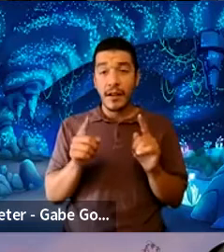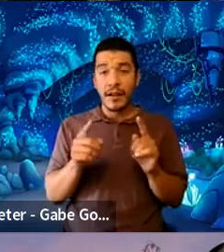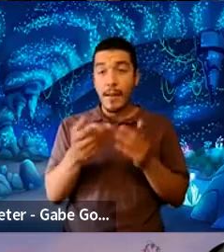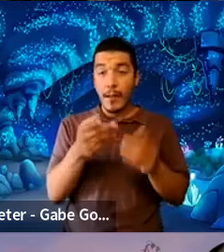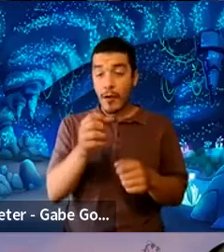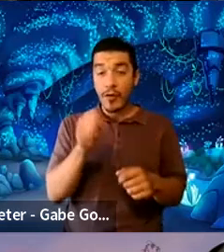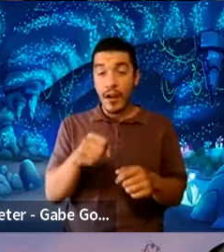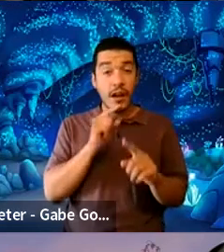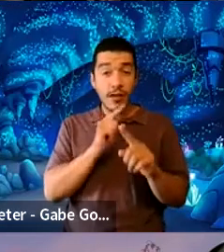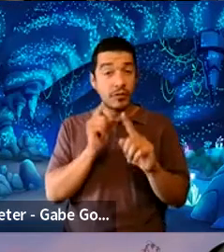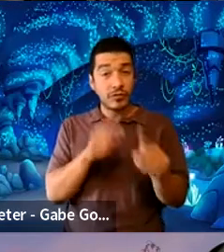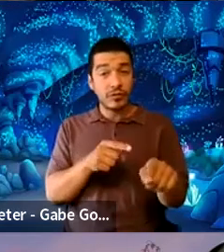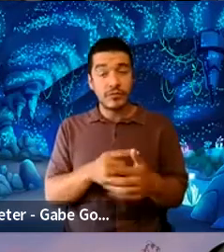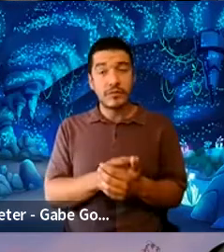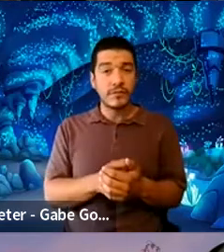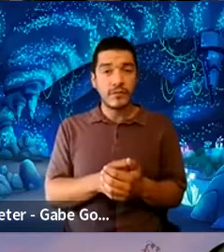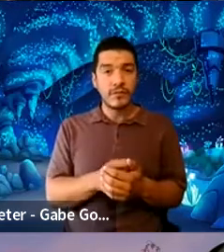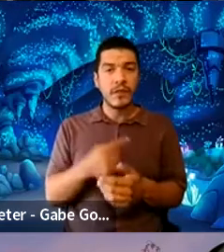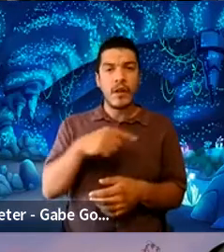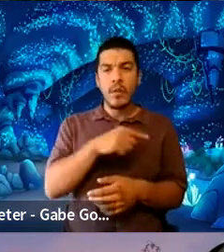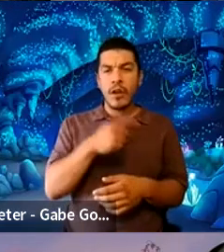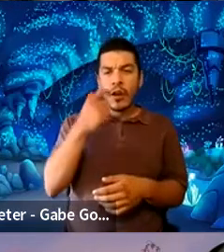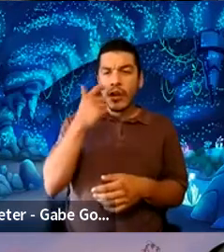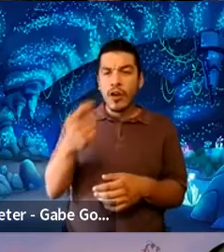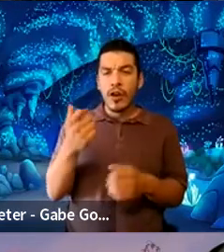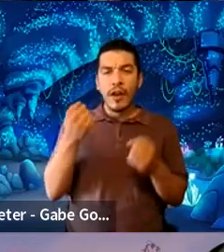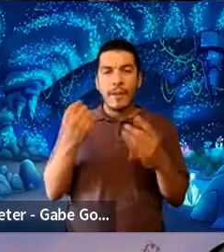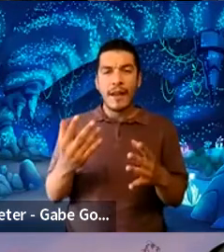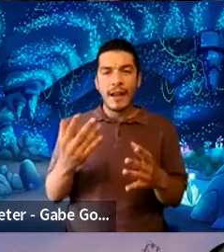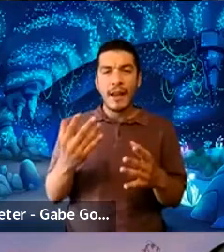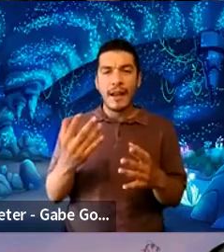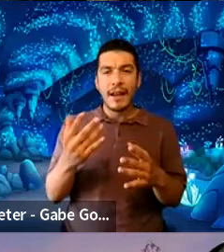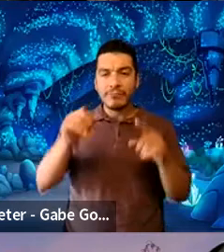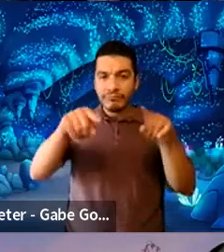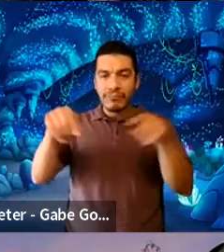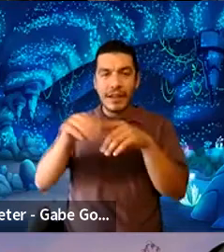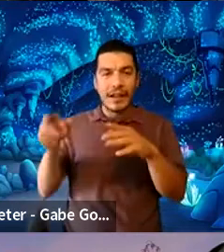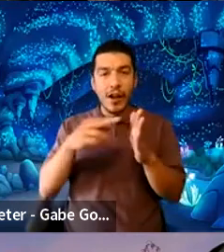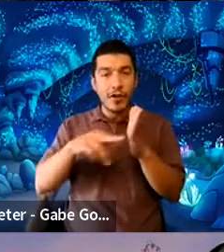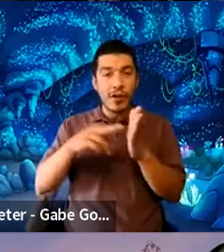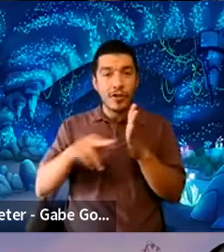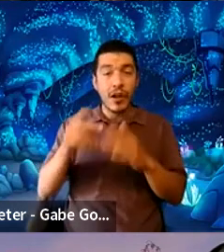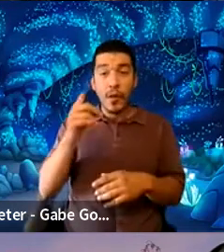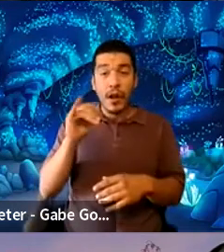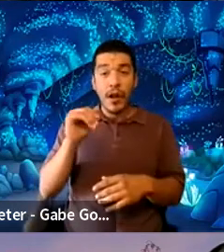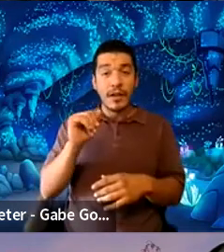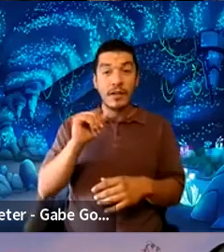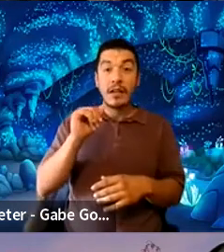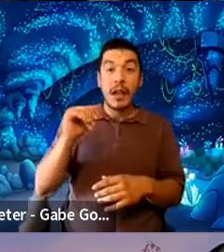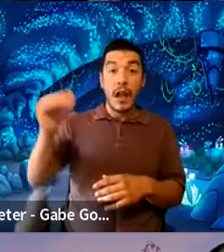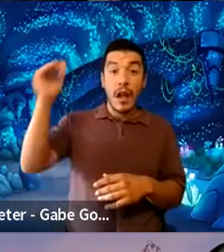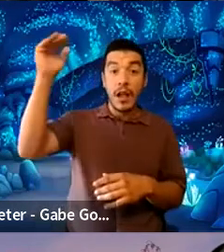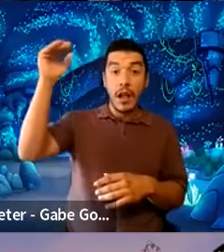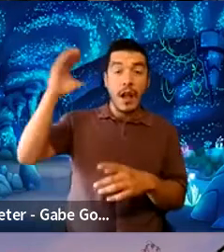you can address it, is we look at many dimensions in our research, and one is adults 50